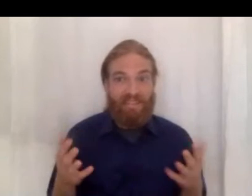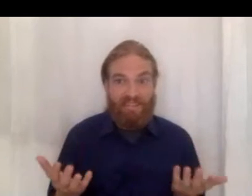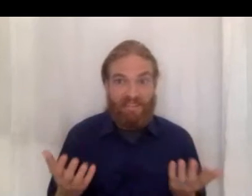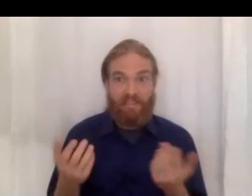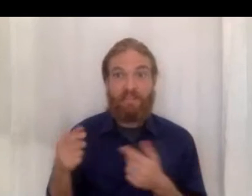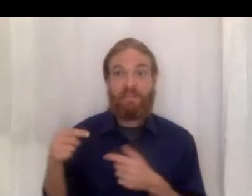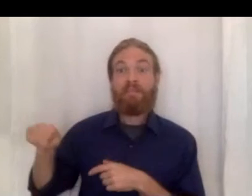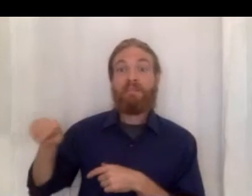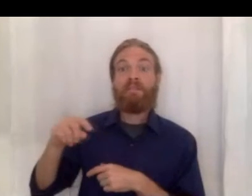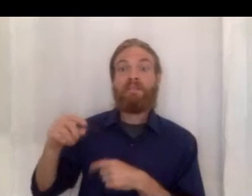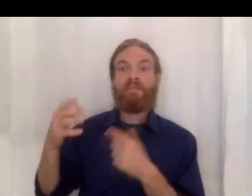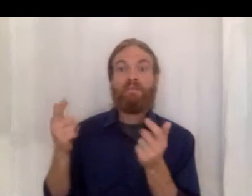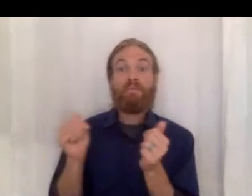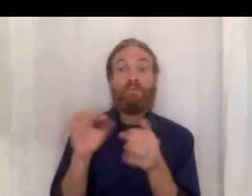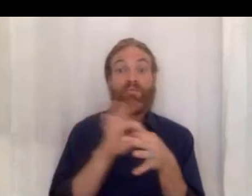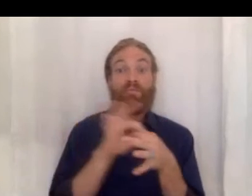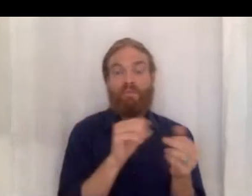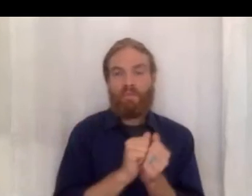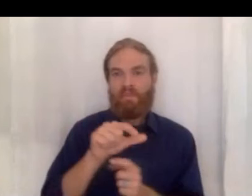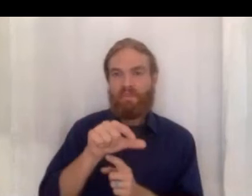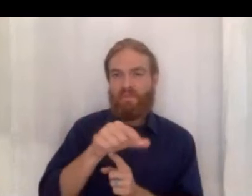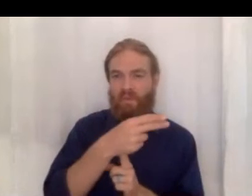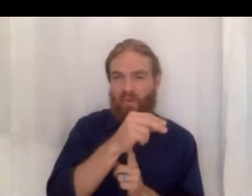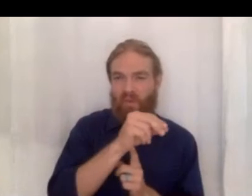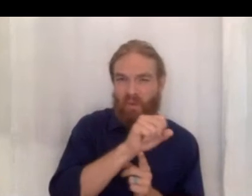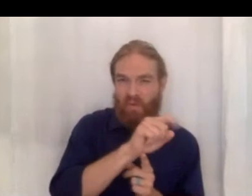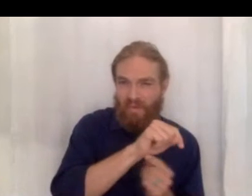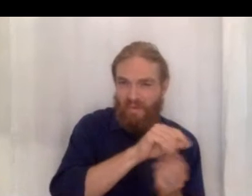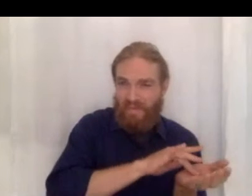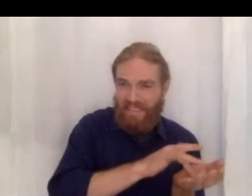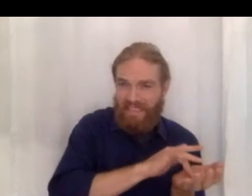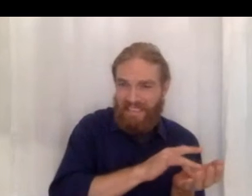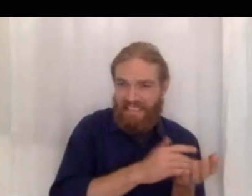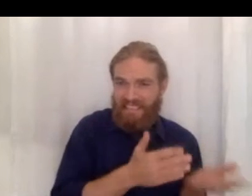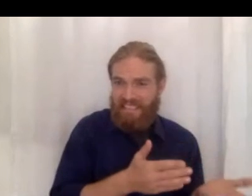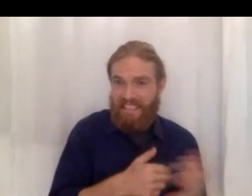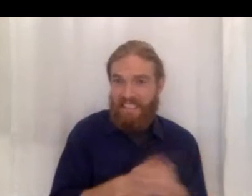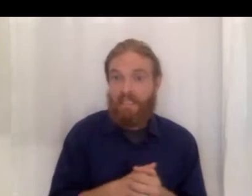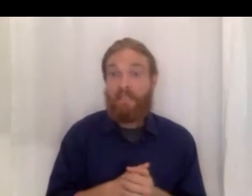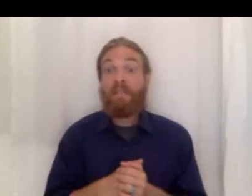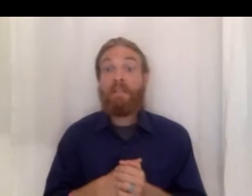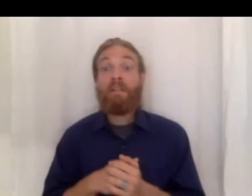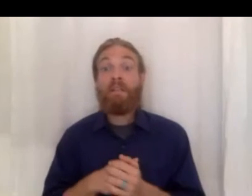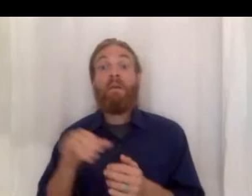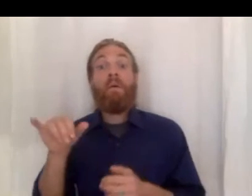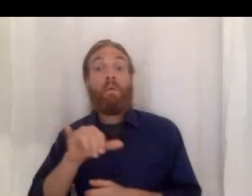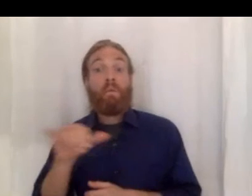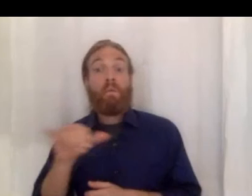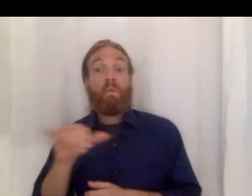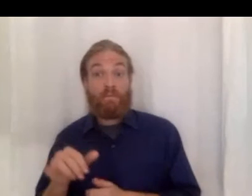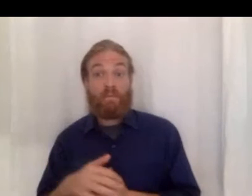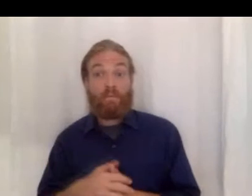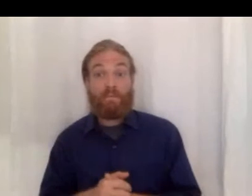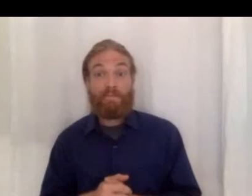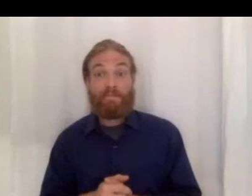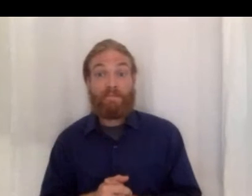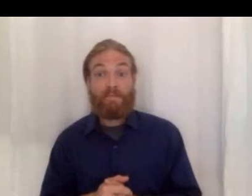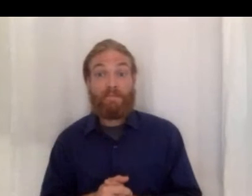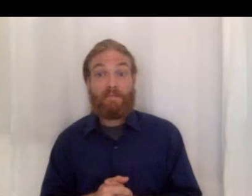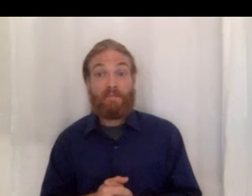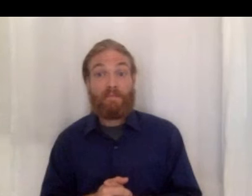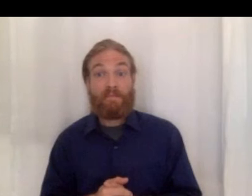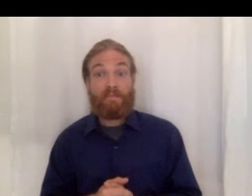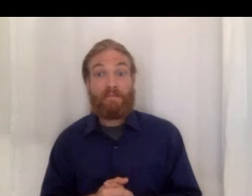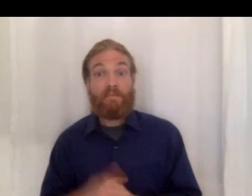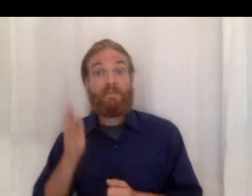for unvaccinated over vaccinated, because you already, as we see even in our hospitalization data and severity